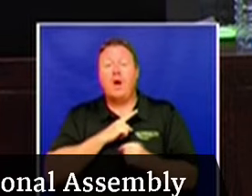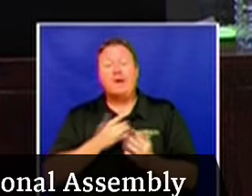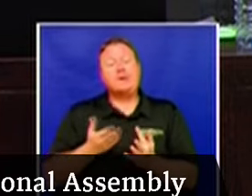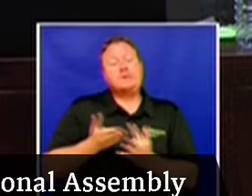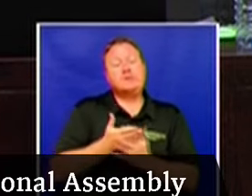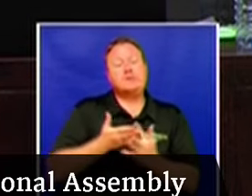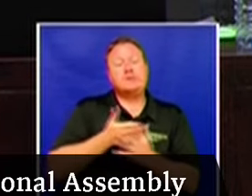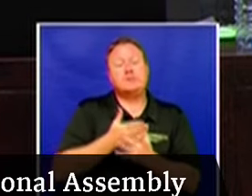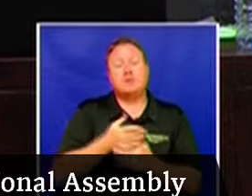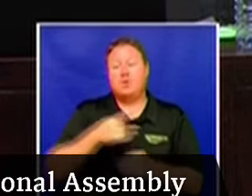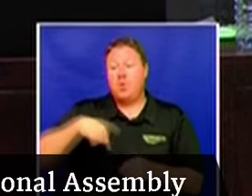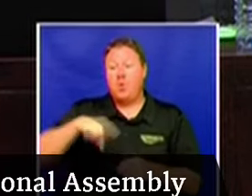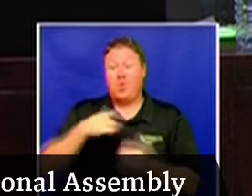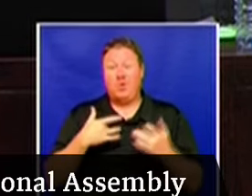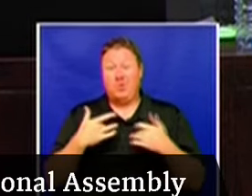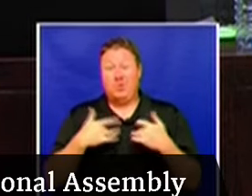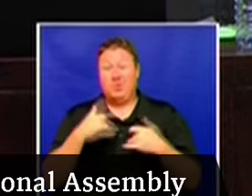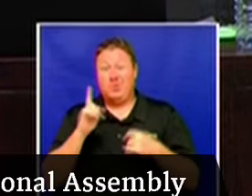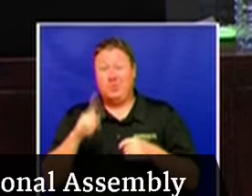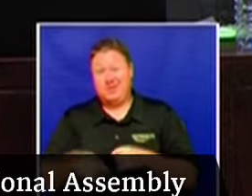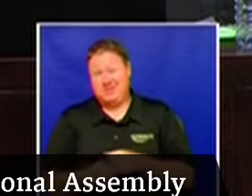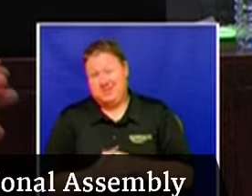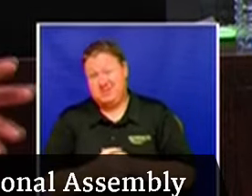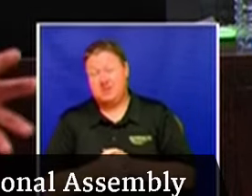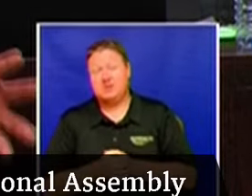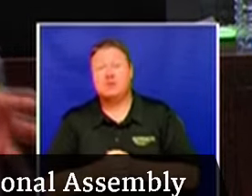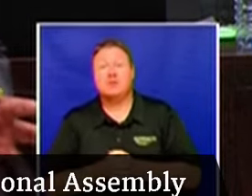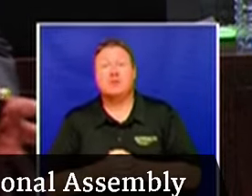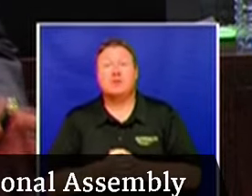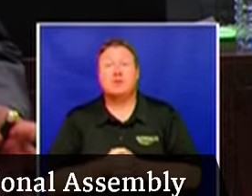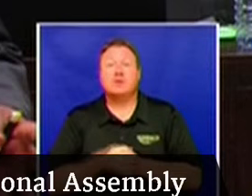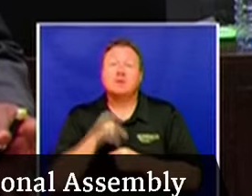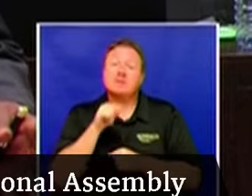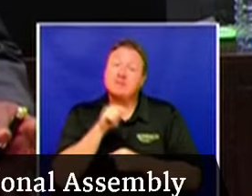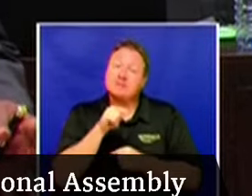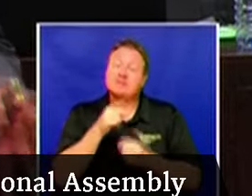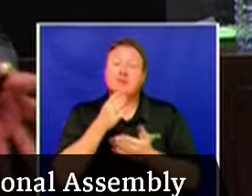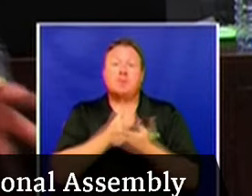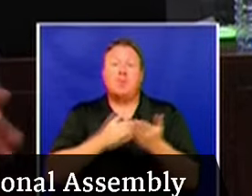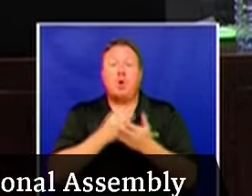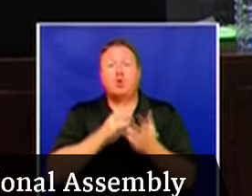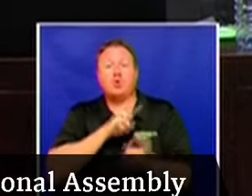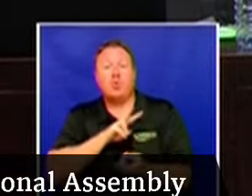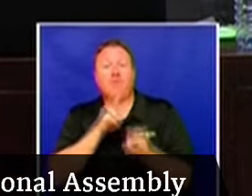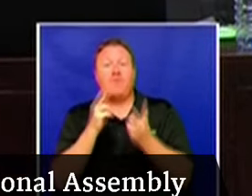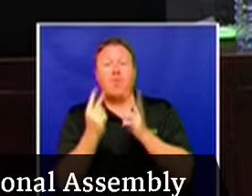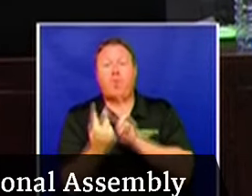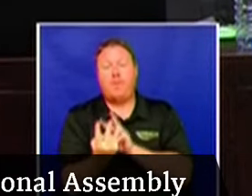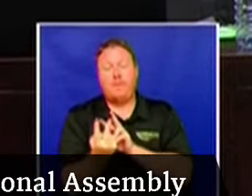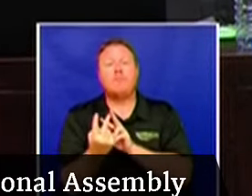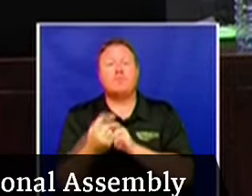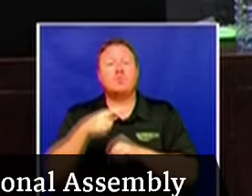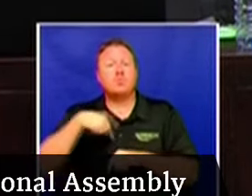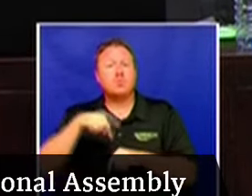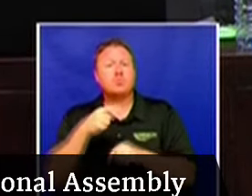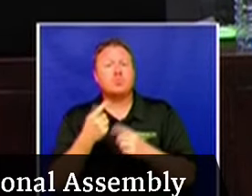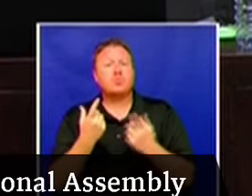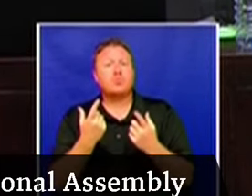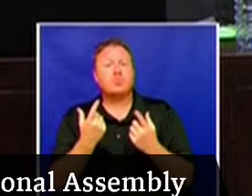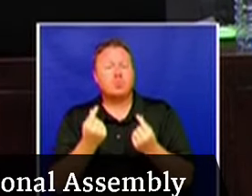we should all be concerned. And this is precisely part of the reforms that we have put in place